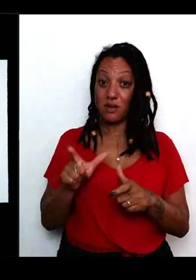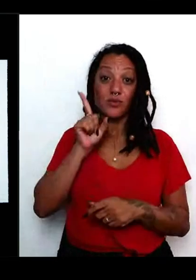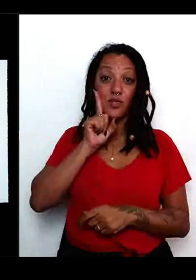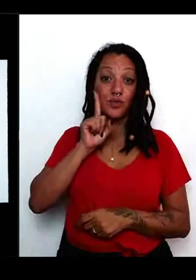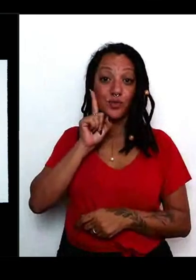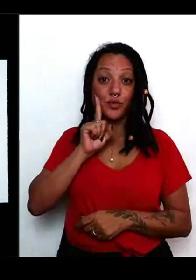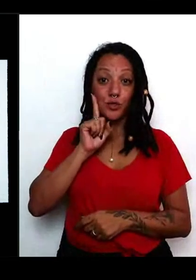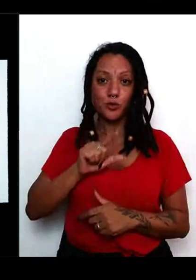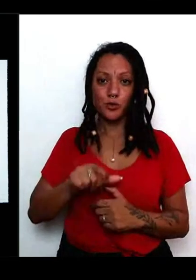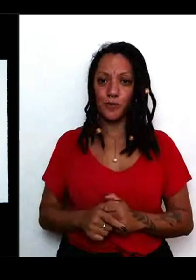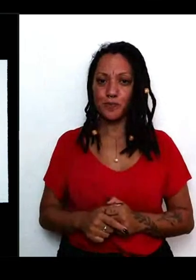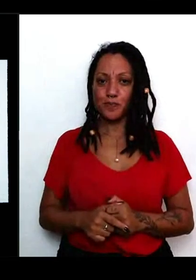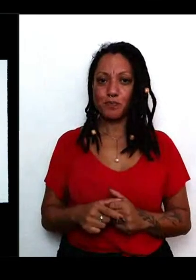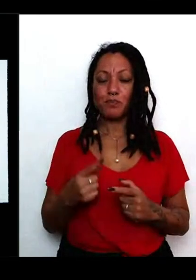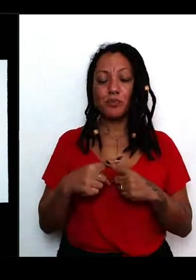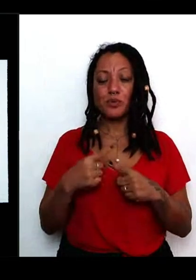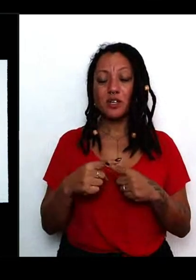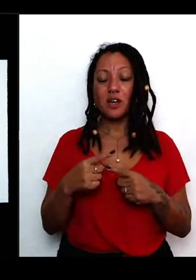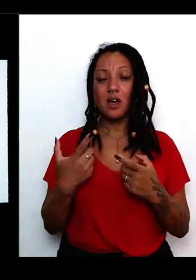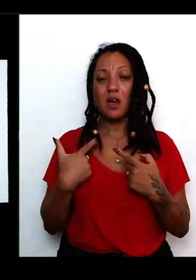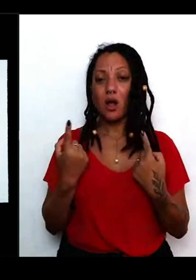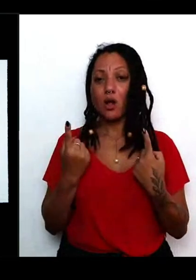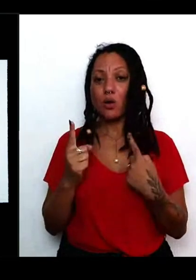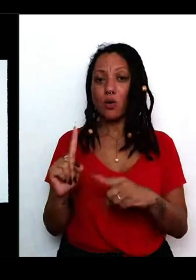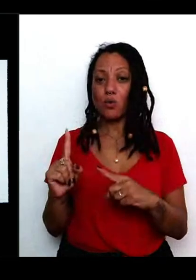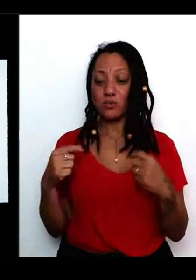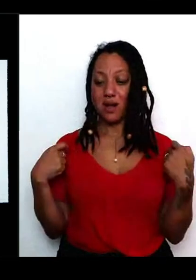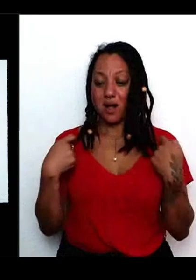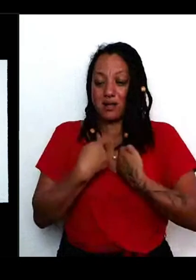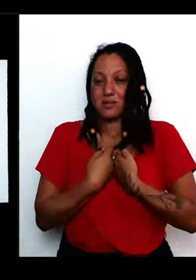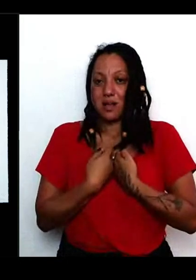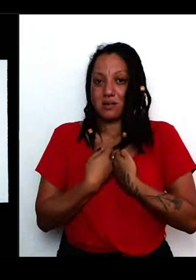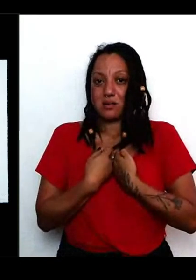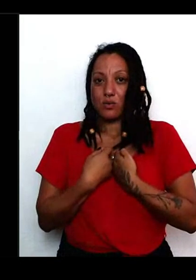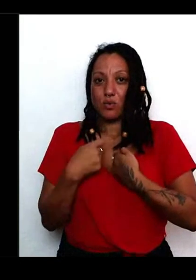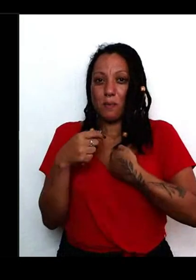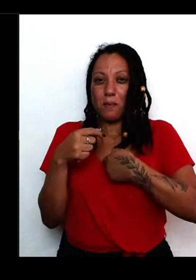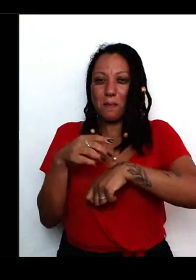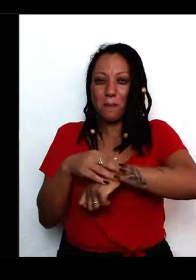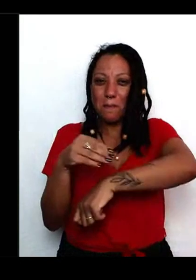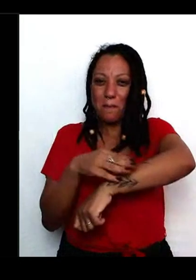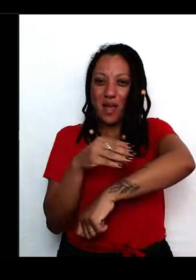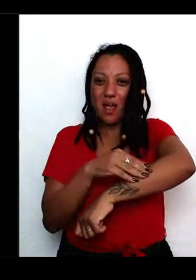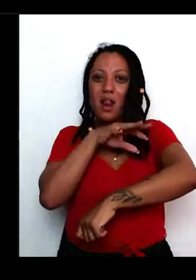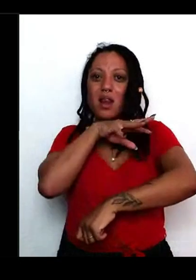underway around the world could I have the next foreign